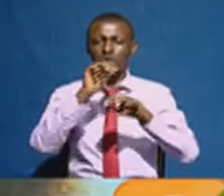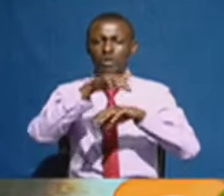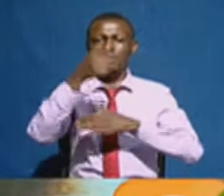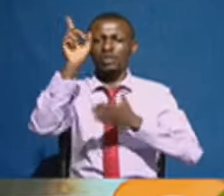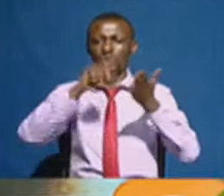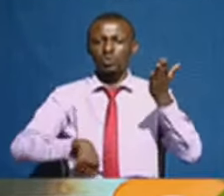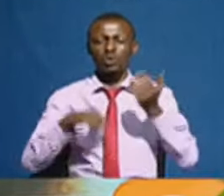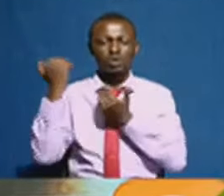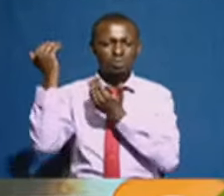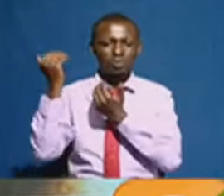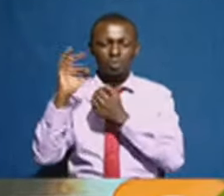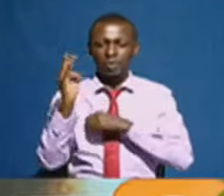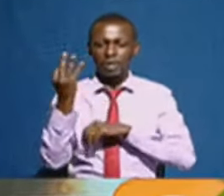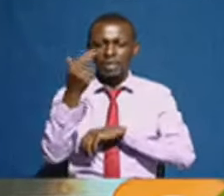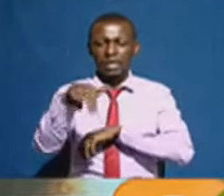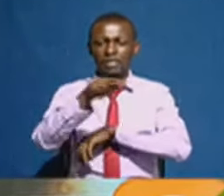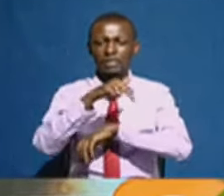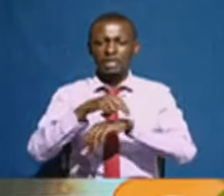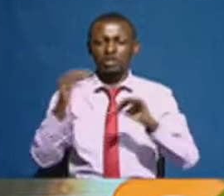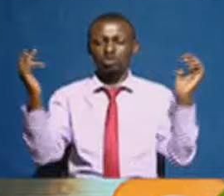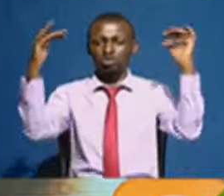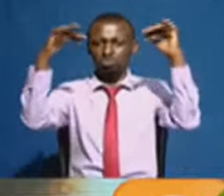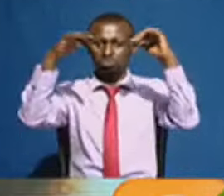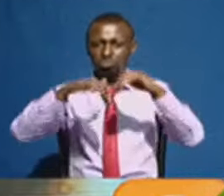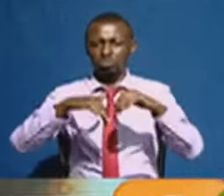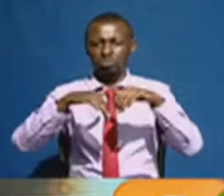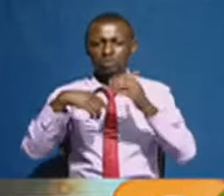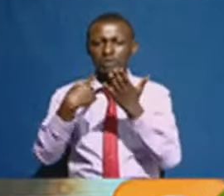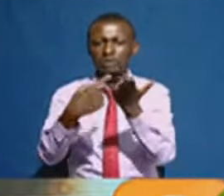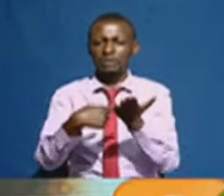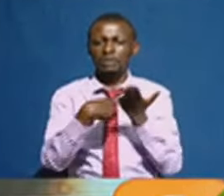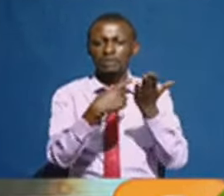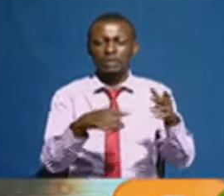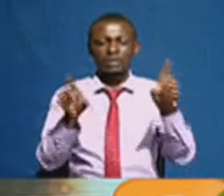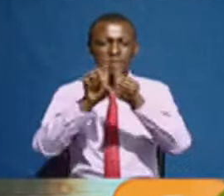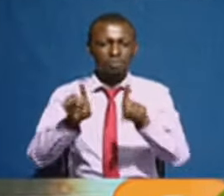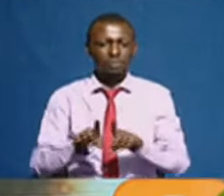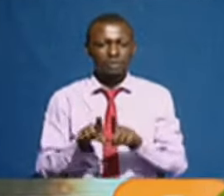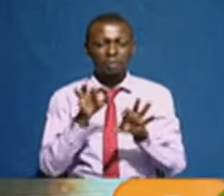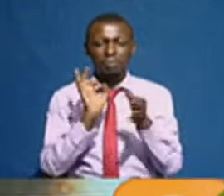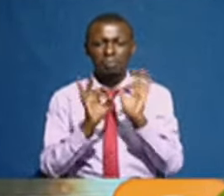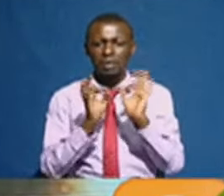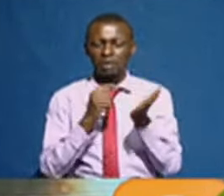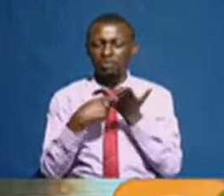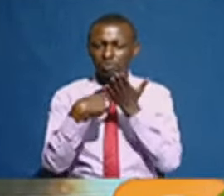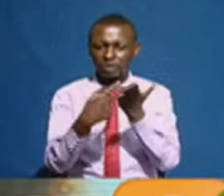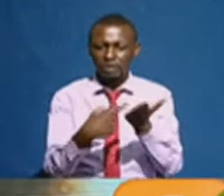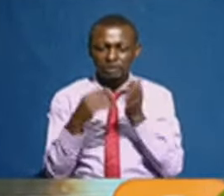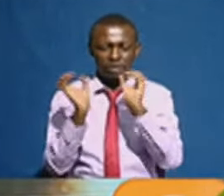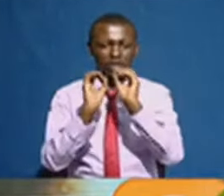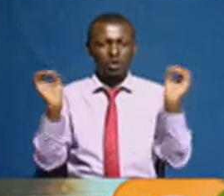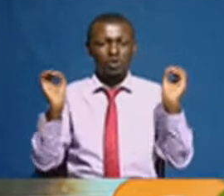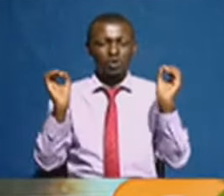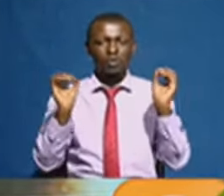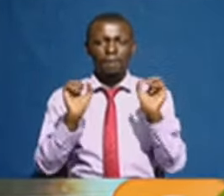third National Wage Bill Conference will pay attention to this. Failure to do so defeats the